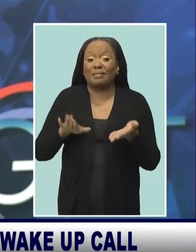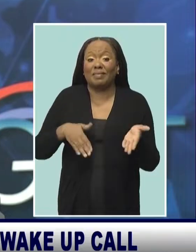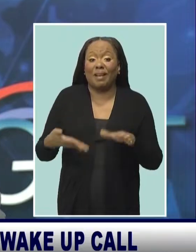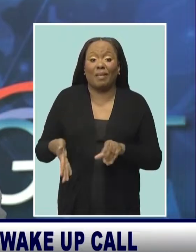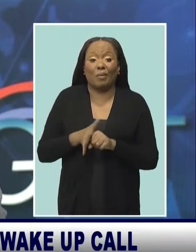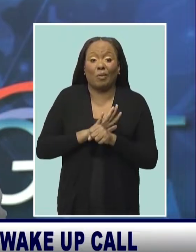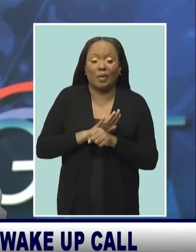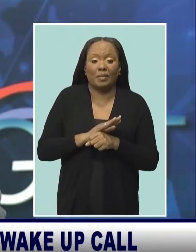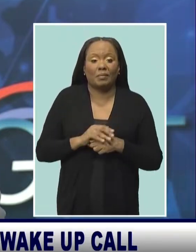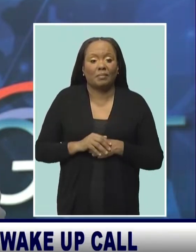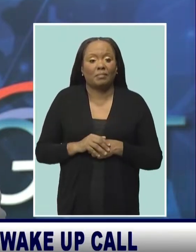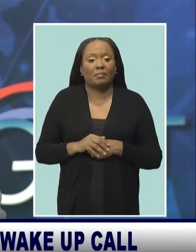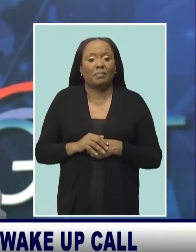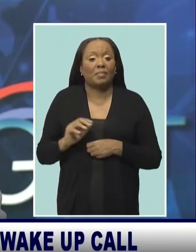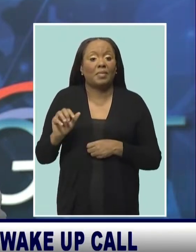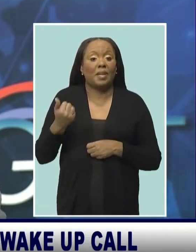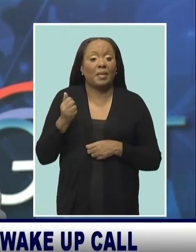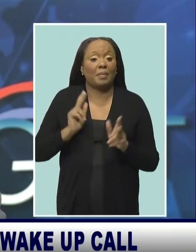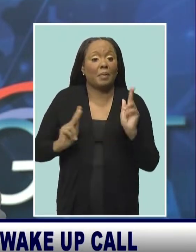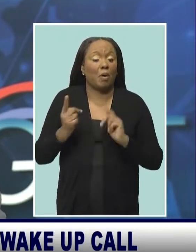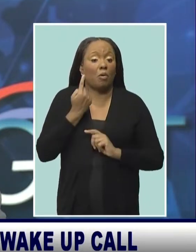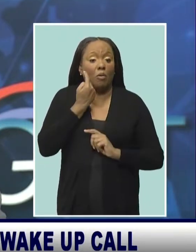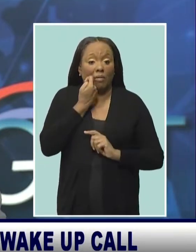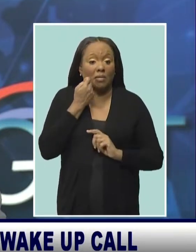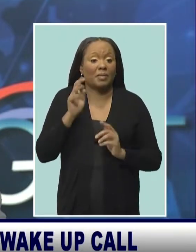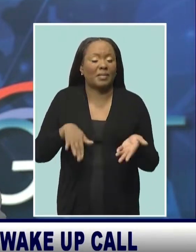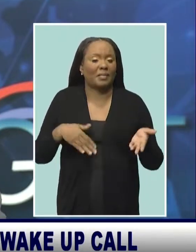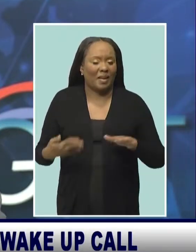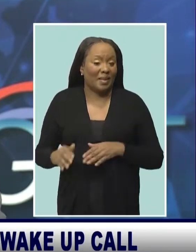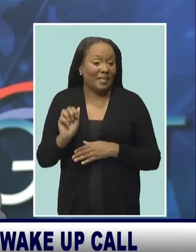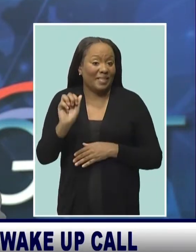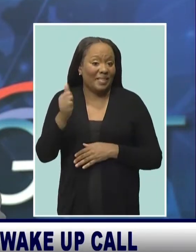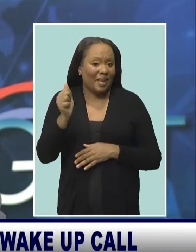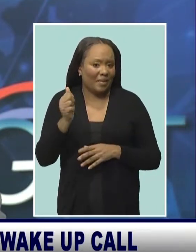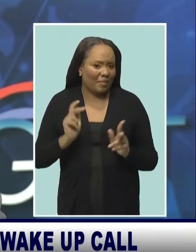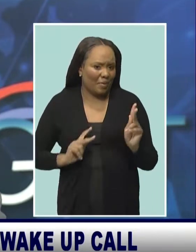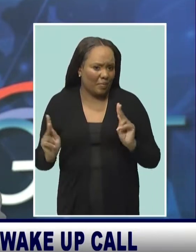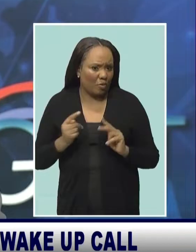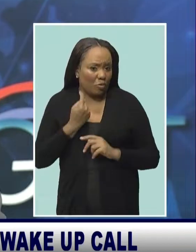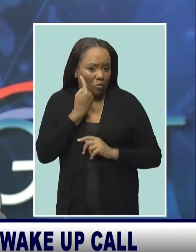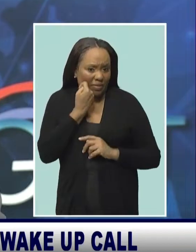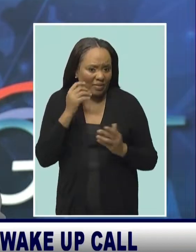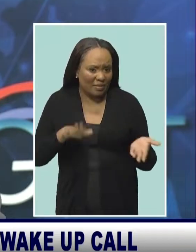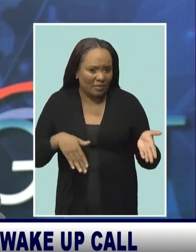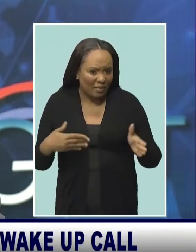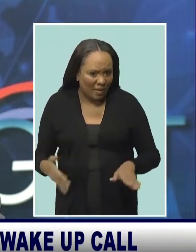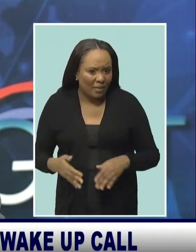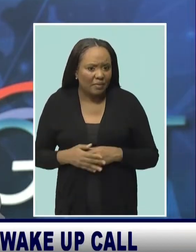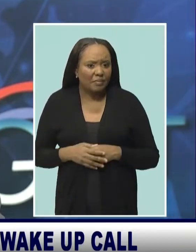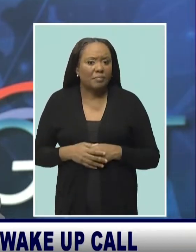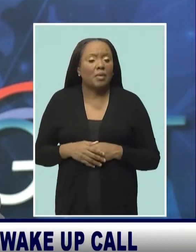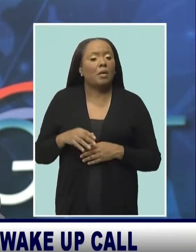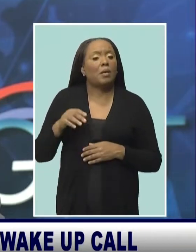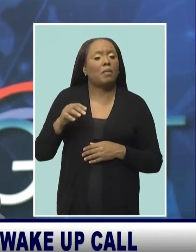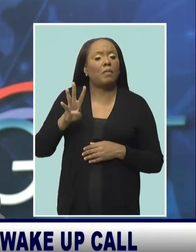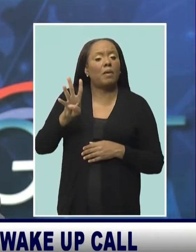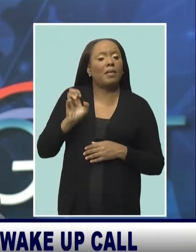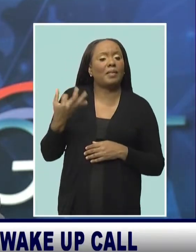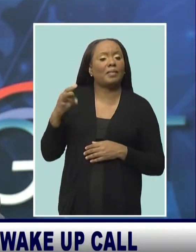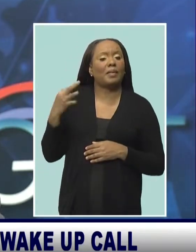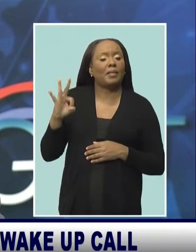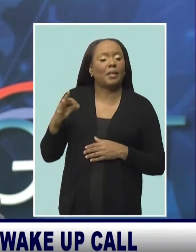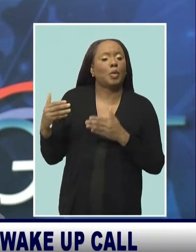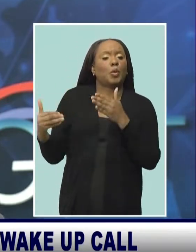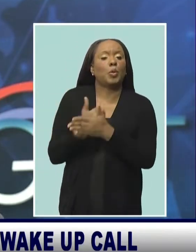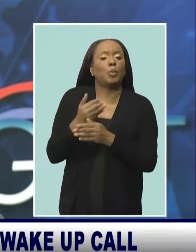result, and in that time, 419 new cases were also recorded out of 1,301 tests conducted by the